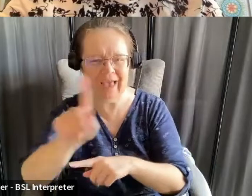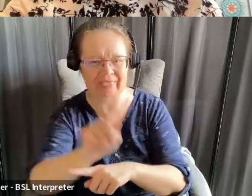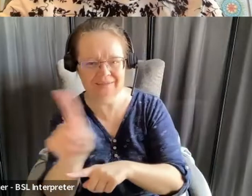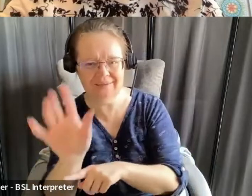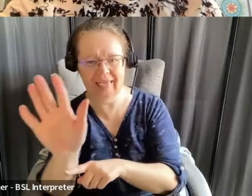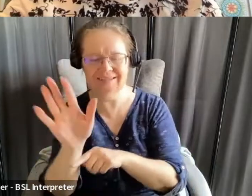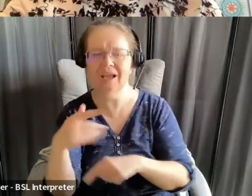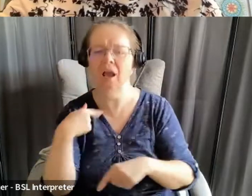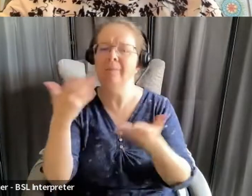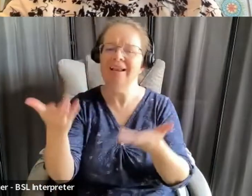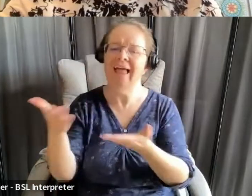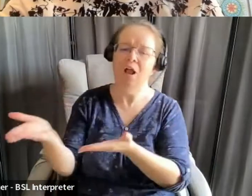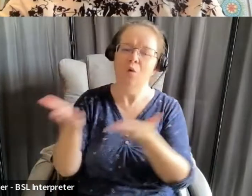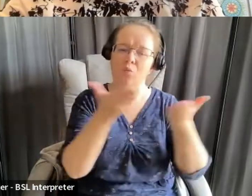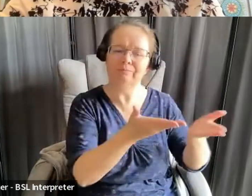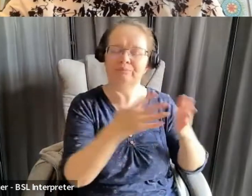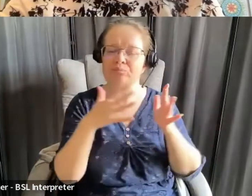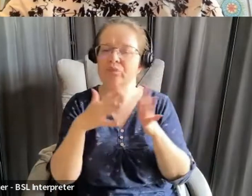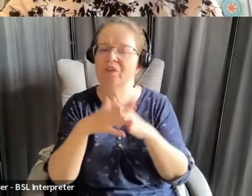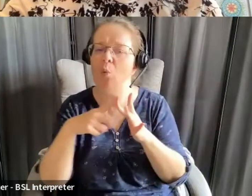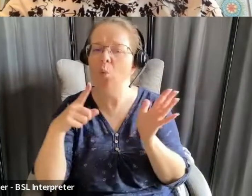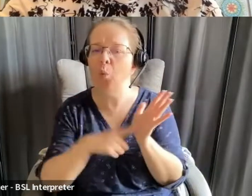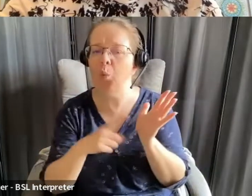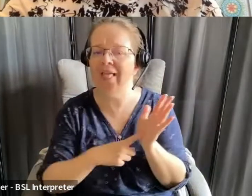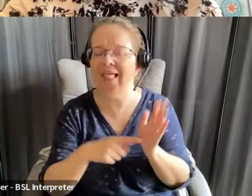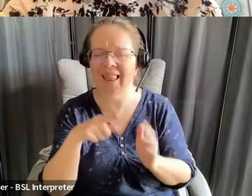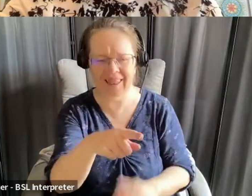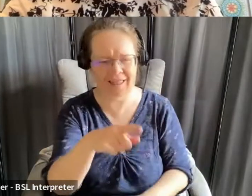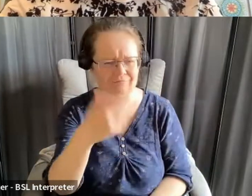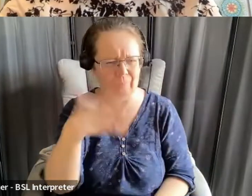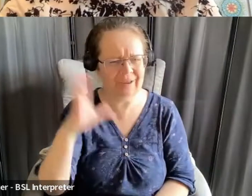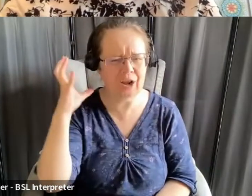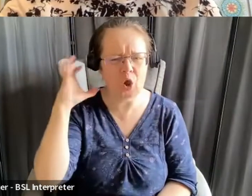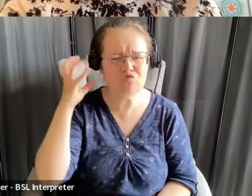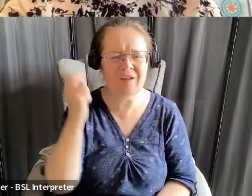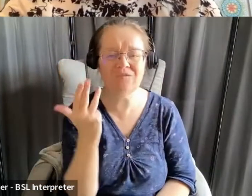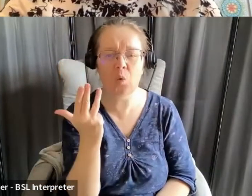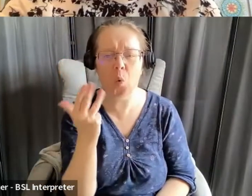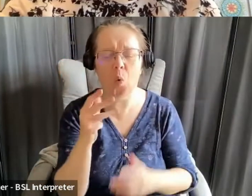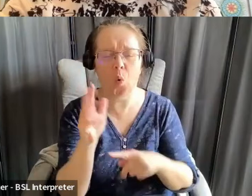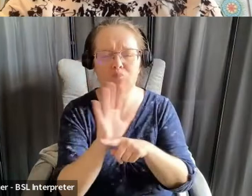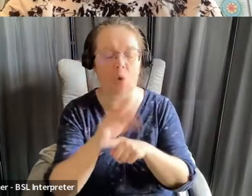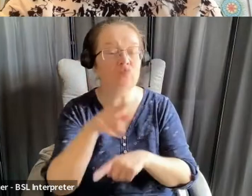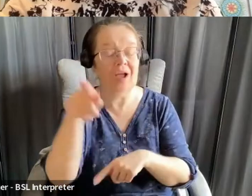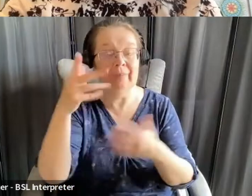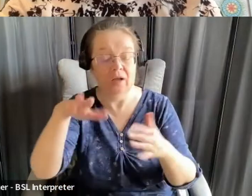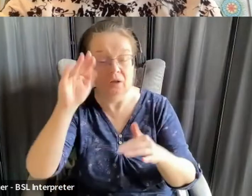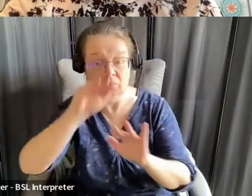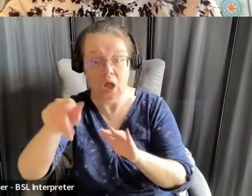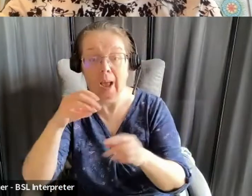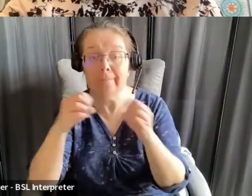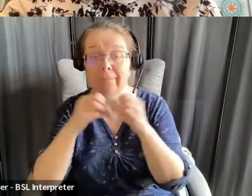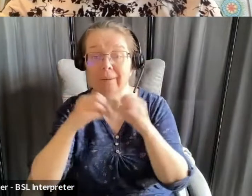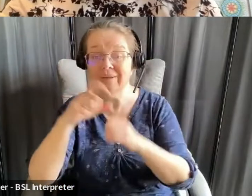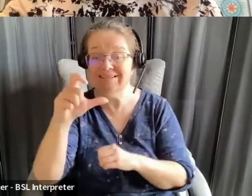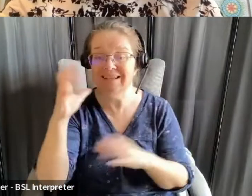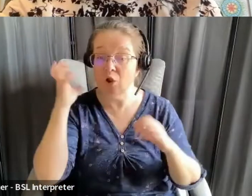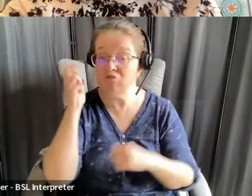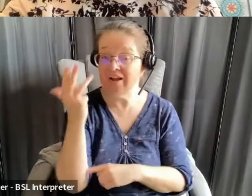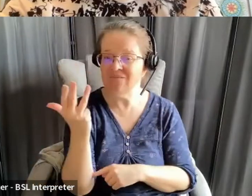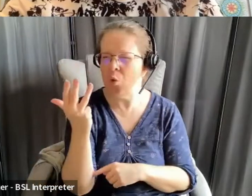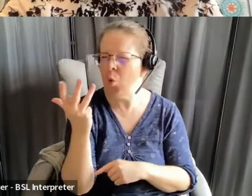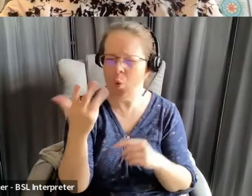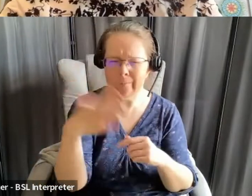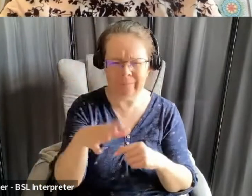to move across to Will, because Will, that Radio 4 program, and by the way, folks, it was a BBC Radio 4 program that Will did a number of